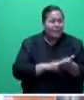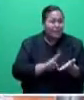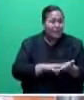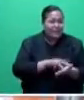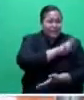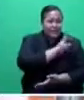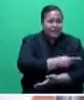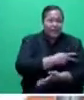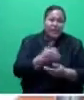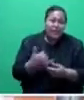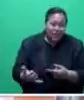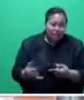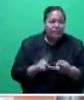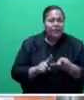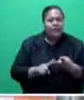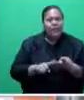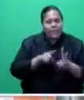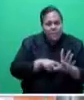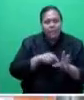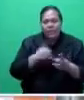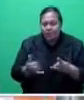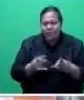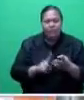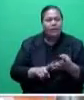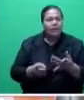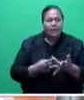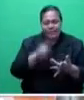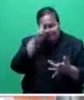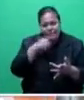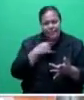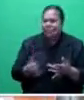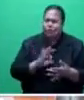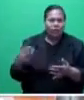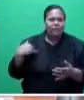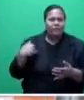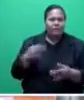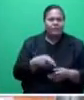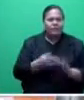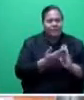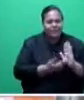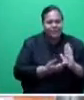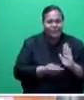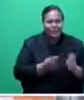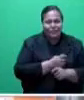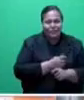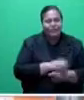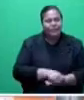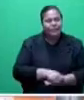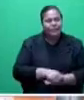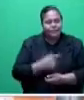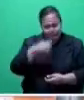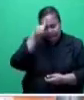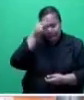sick leave, none of that is being affected nor reduced, Mr. Speaker, Sir. We have already instances, Mr. Speaker, Sir, and I know the opposition